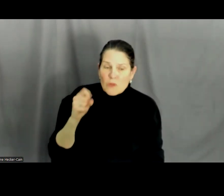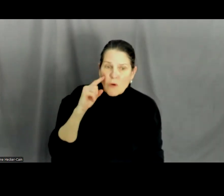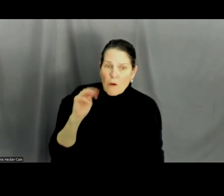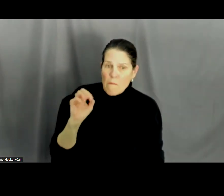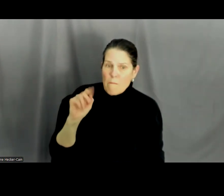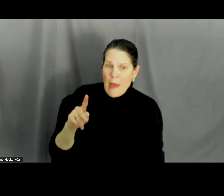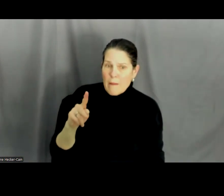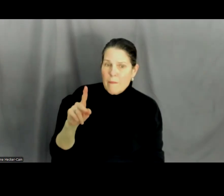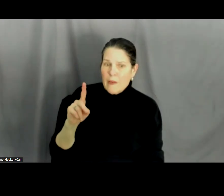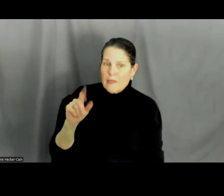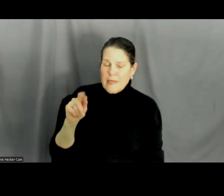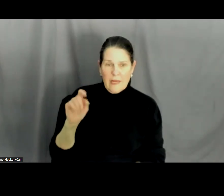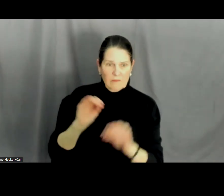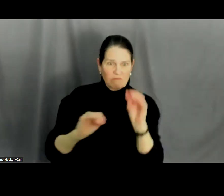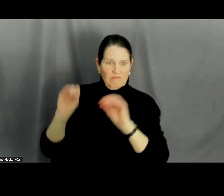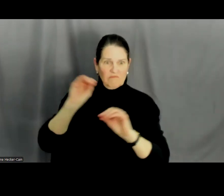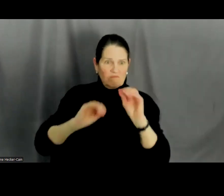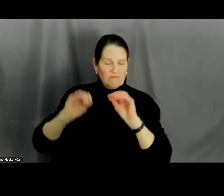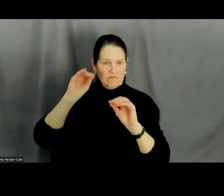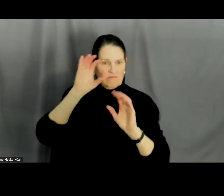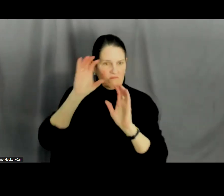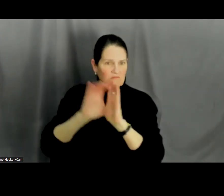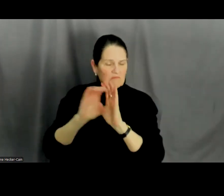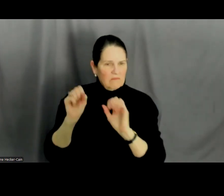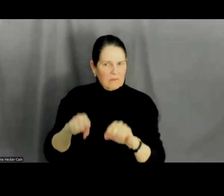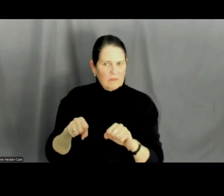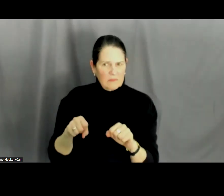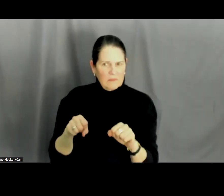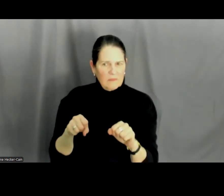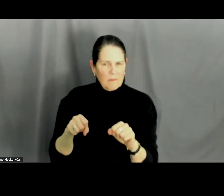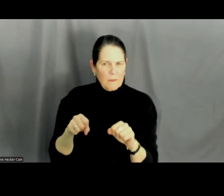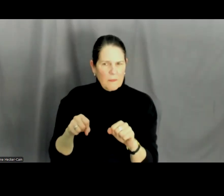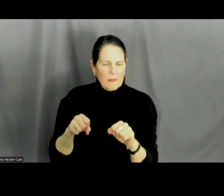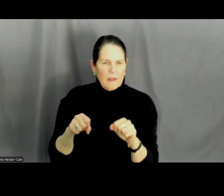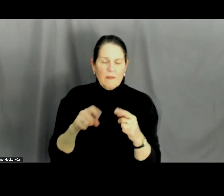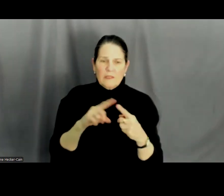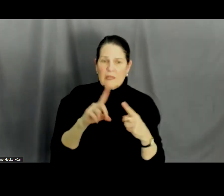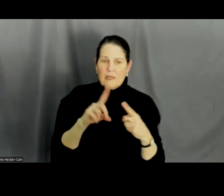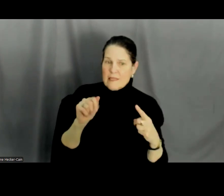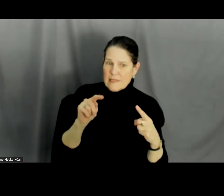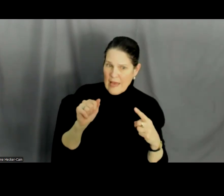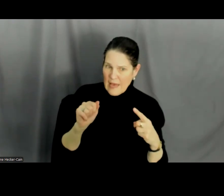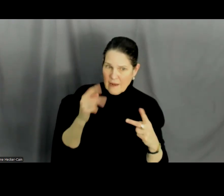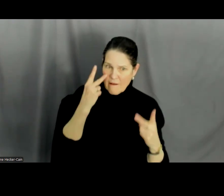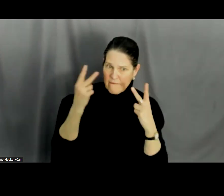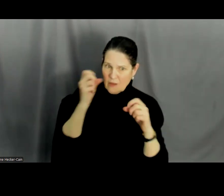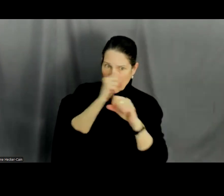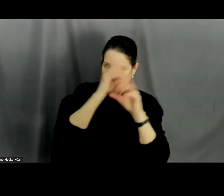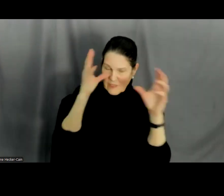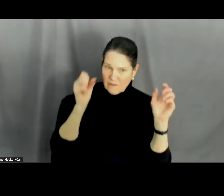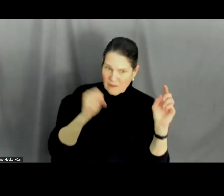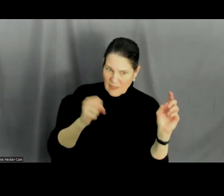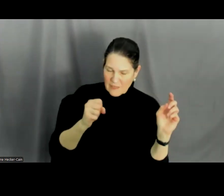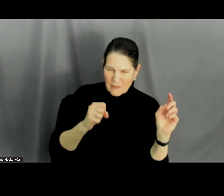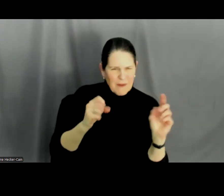and different pieces, but I think there's the data visualization piece, but I think to us often almost